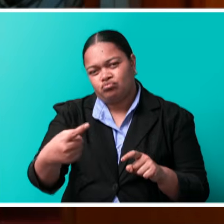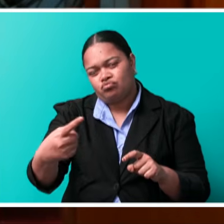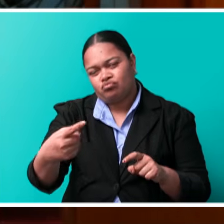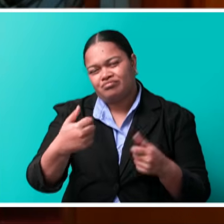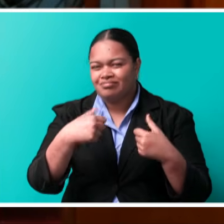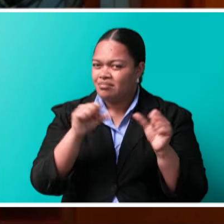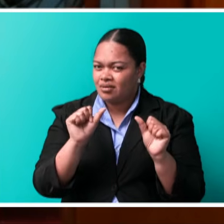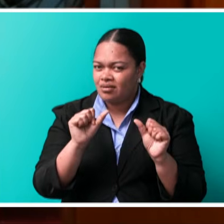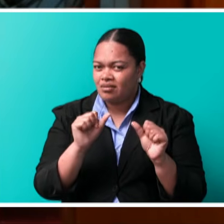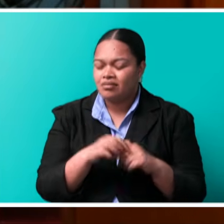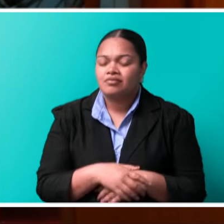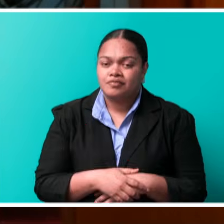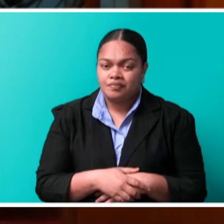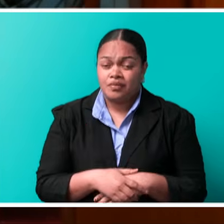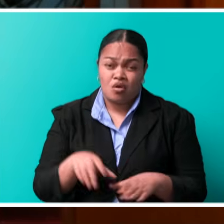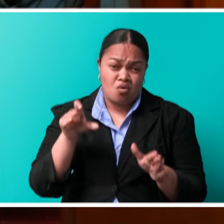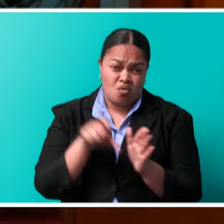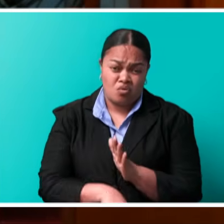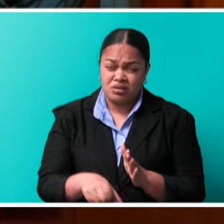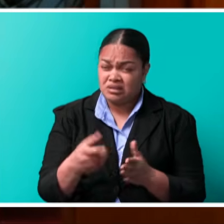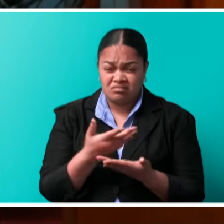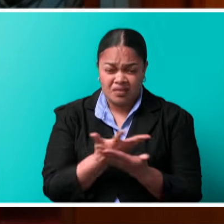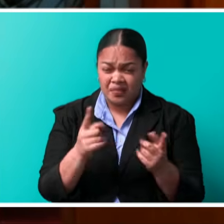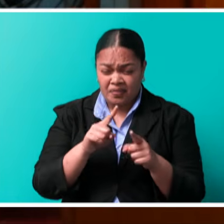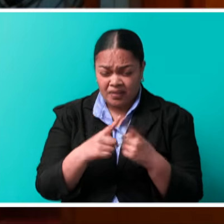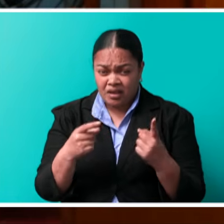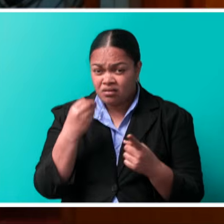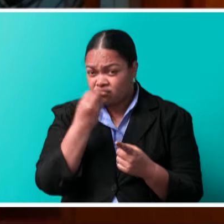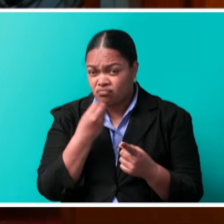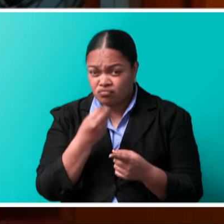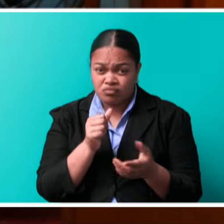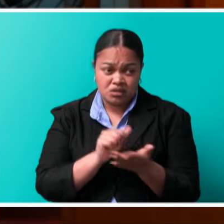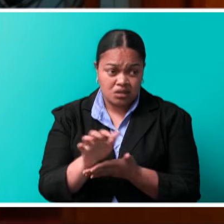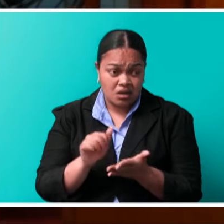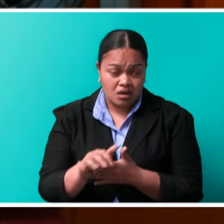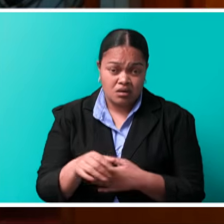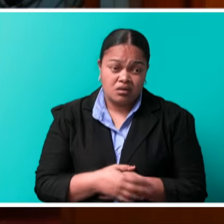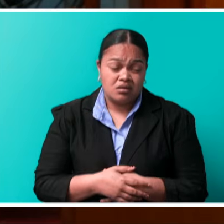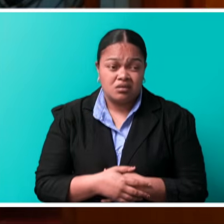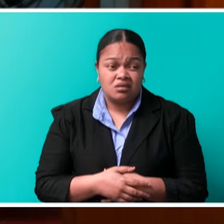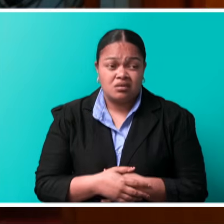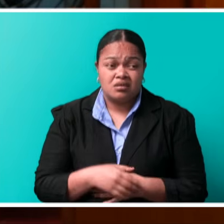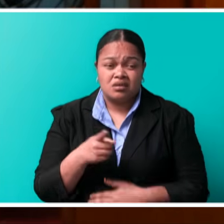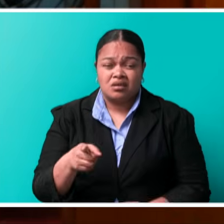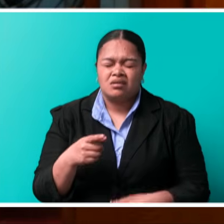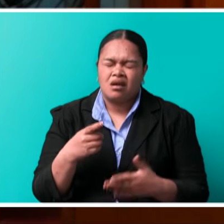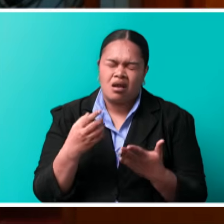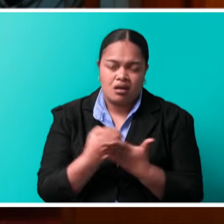The Speaker, sir, the cost of living and everyday expenses are not merely basic economic